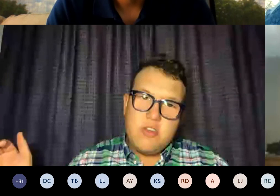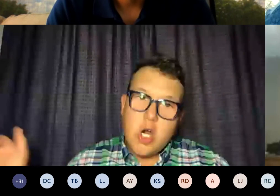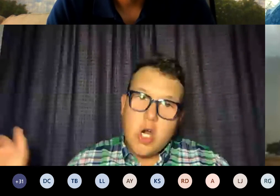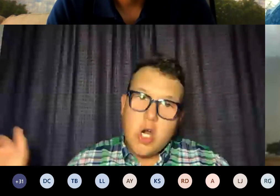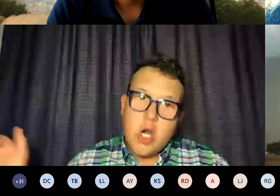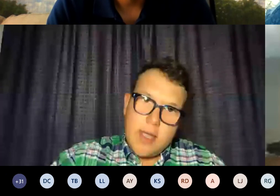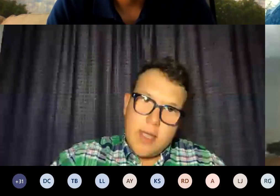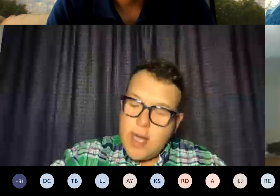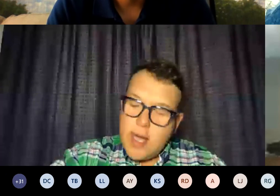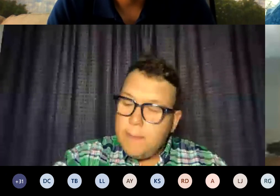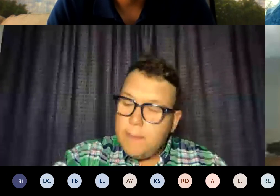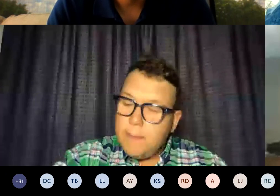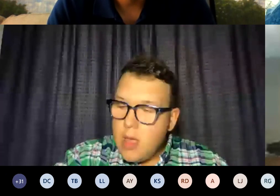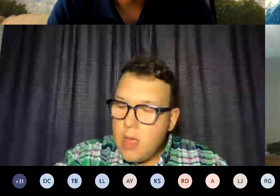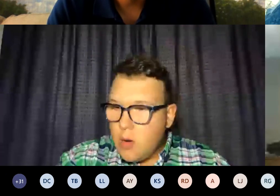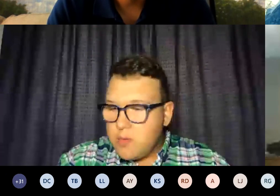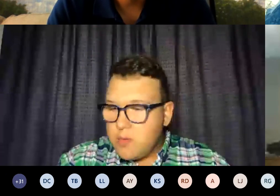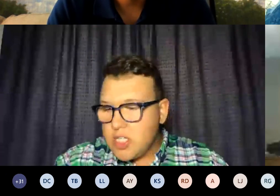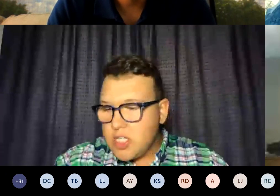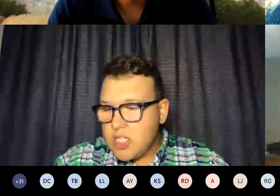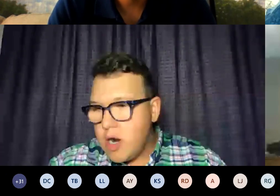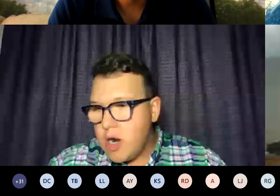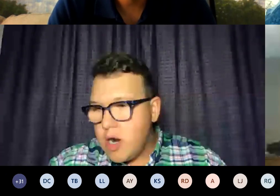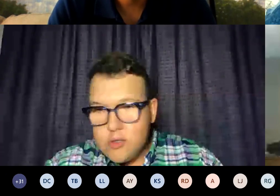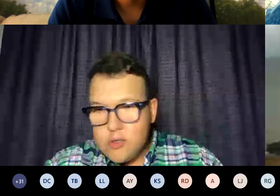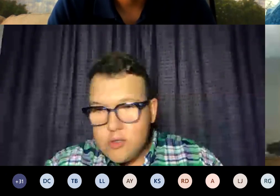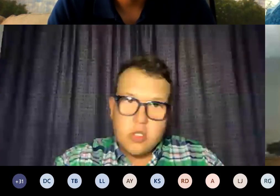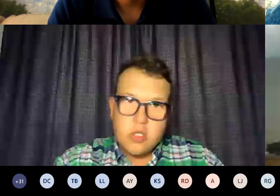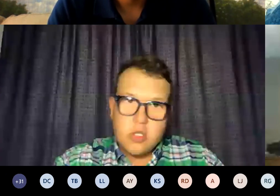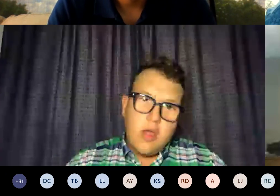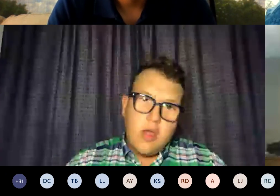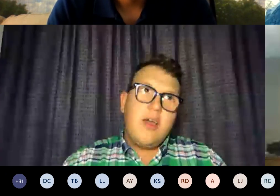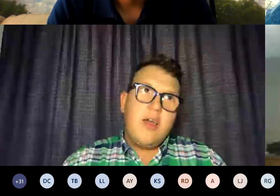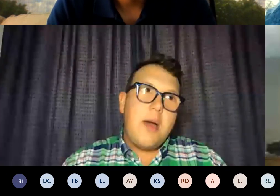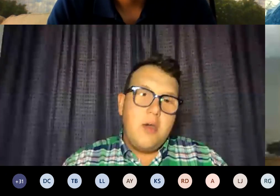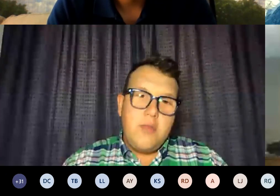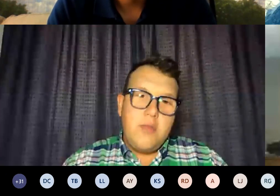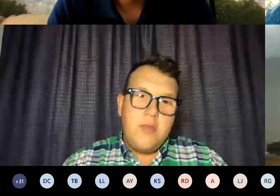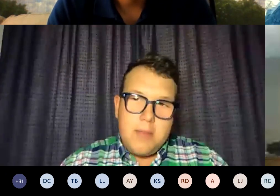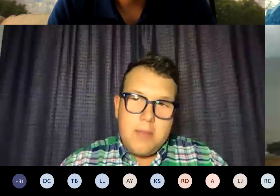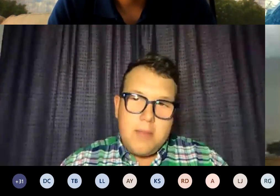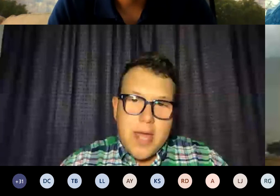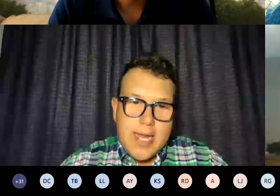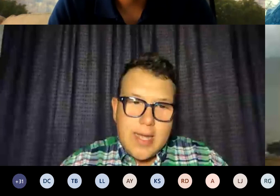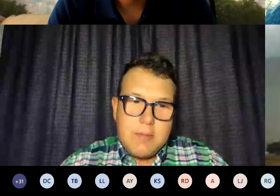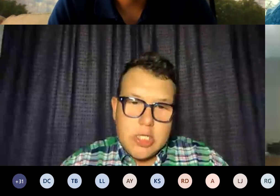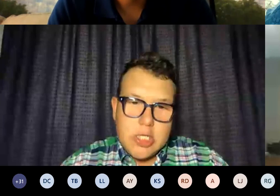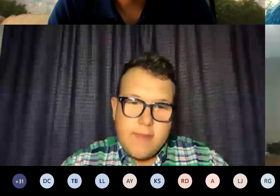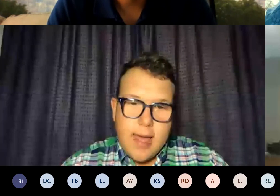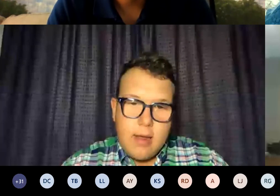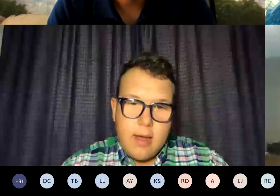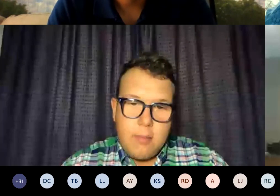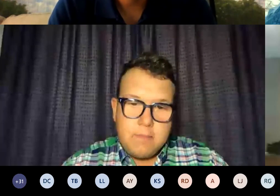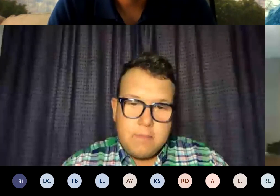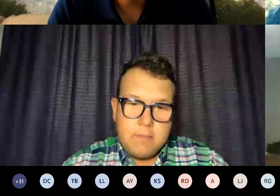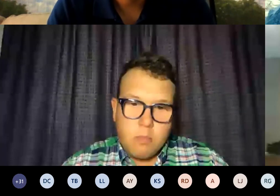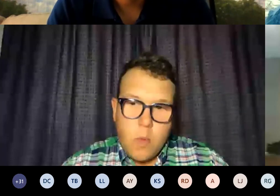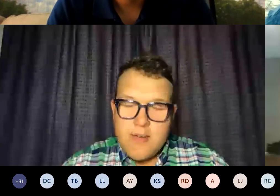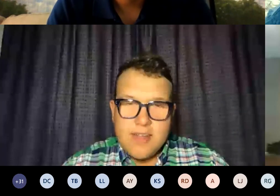individual that's in an urban area, especially in regard to infrastructure. I know that I believe Peyton had mentioned